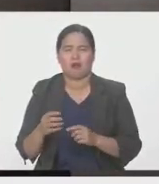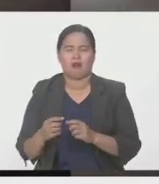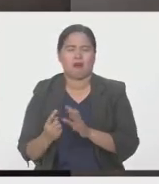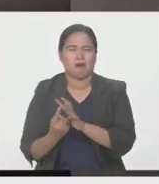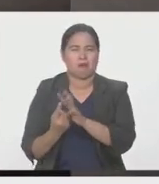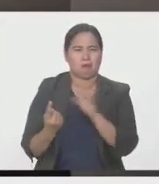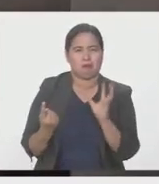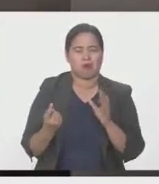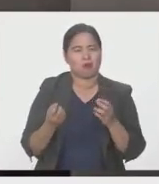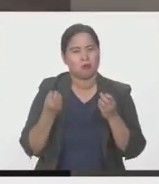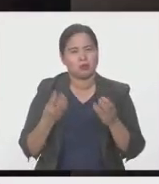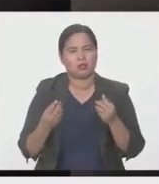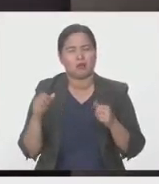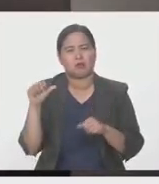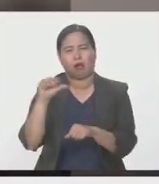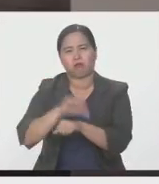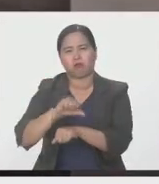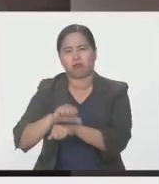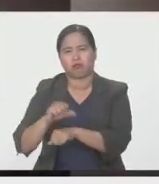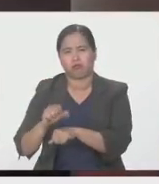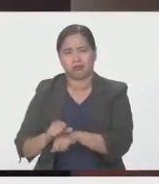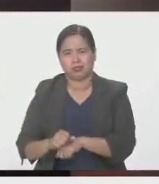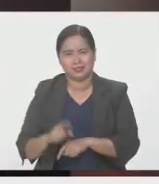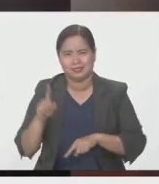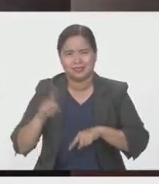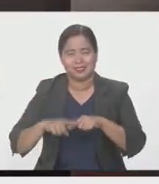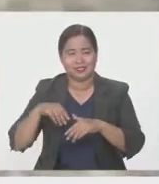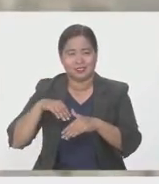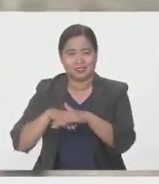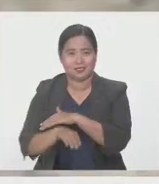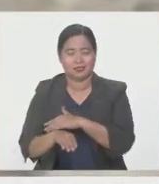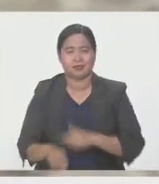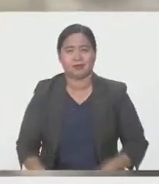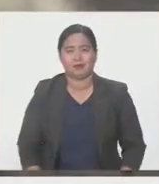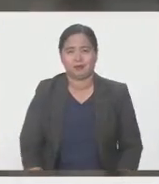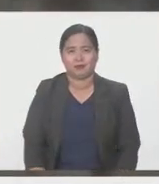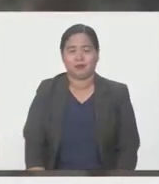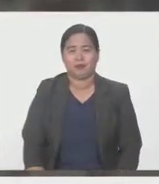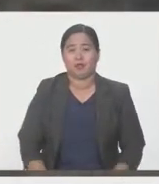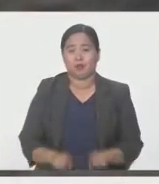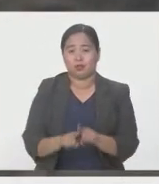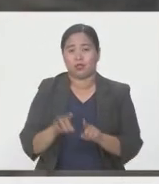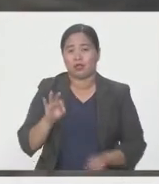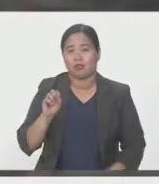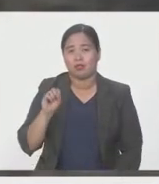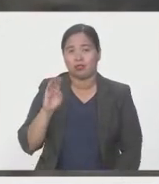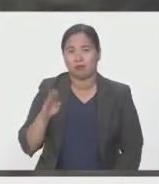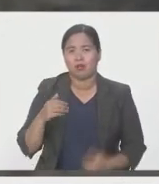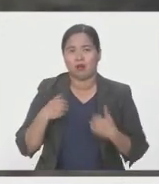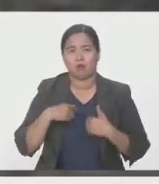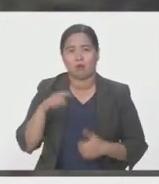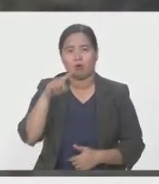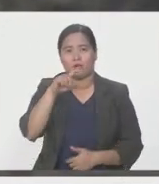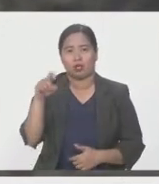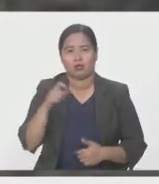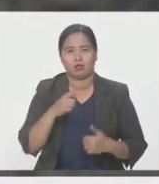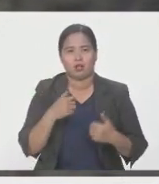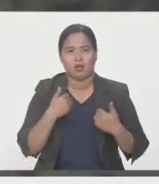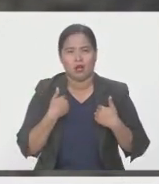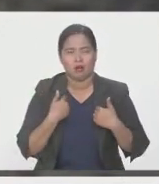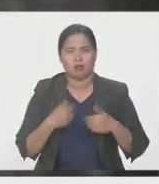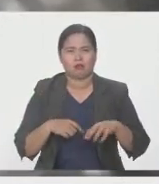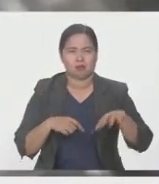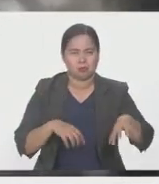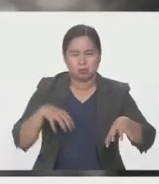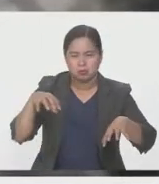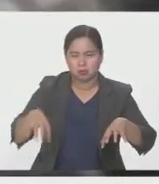heavy casualties after being unable to penetrate into the border regions. The FSB claimed that over 100 enemy personnel on either